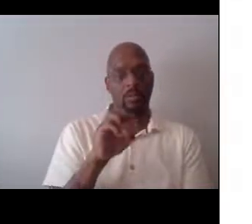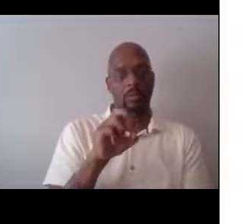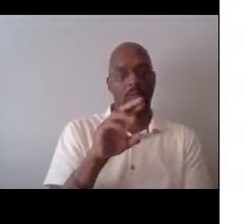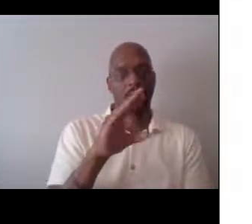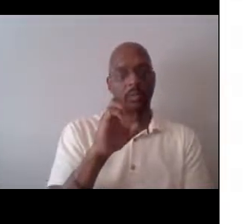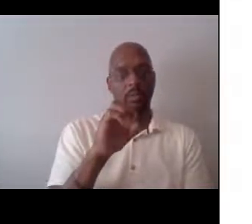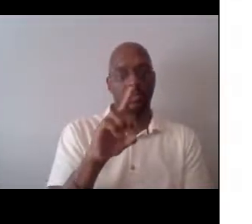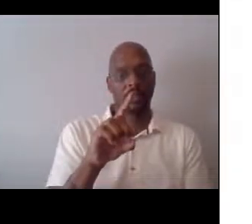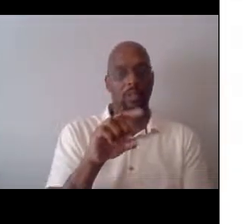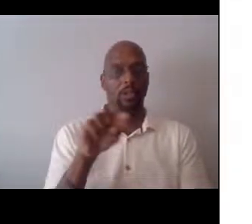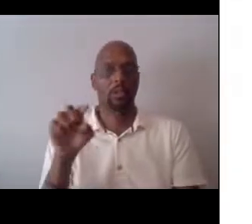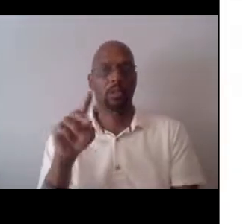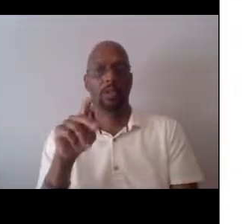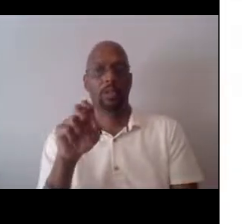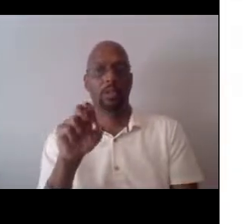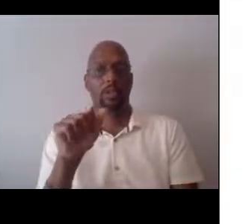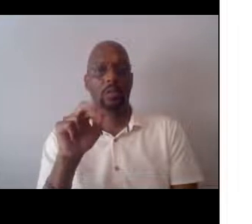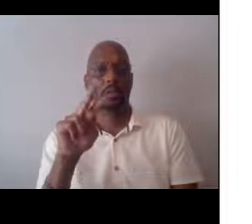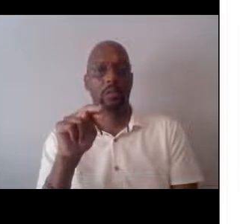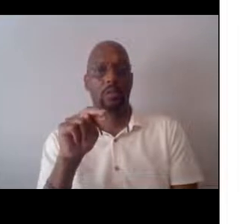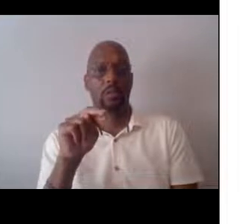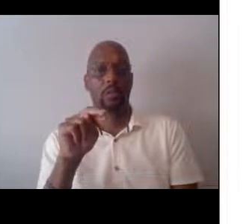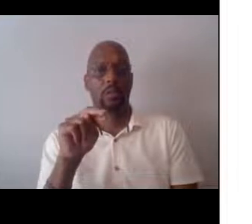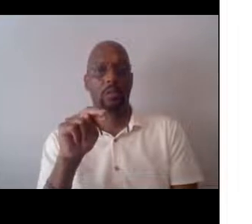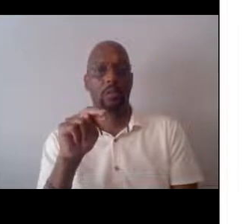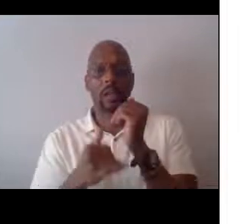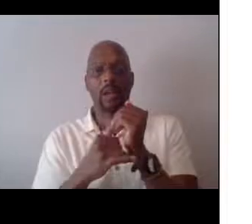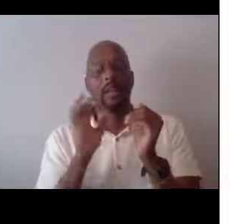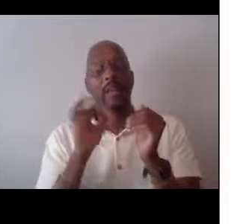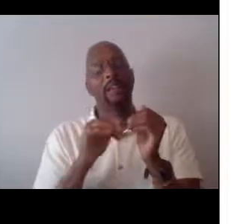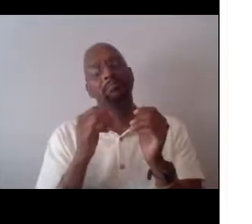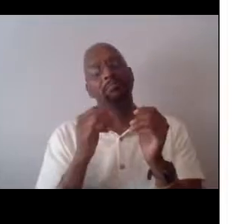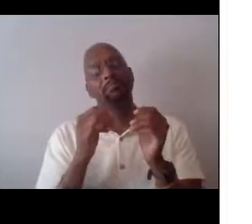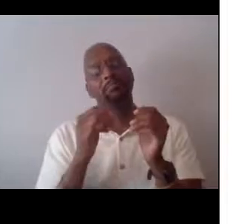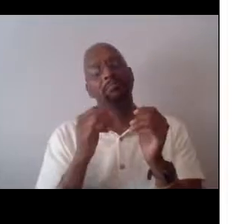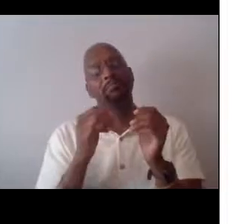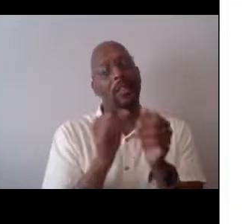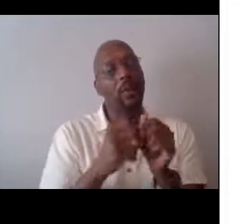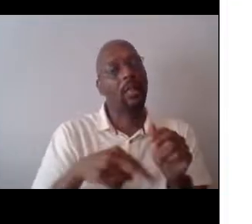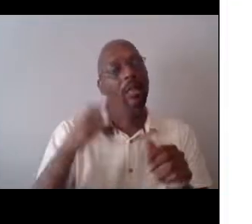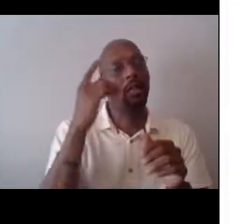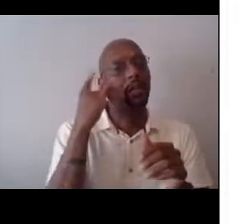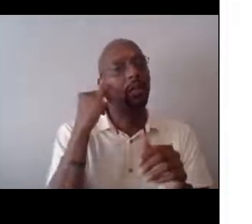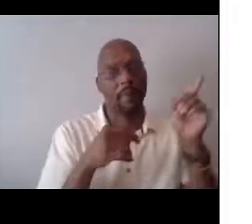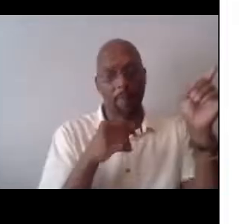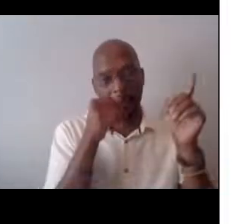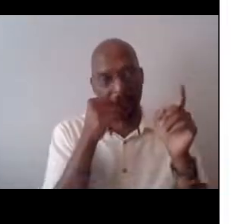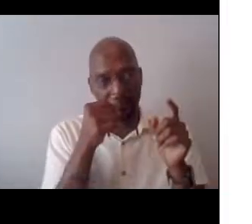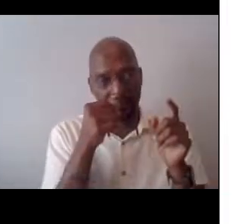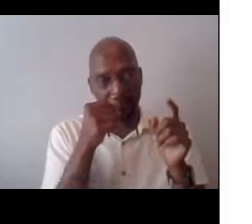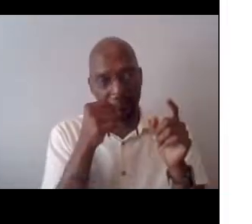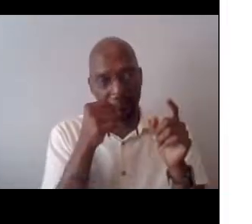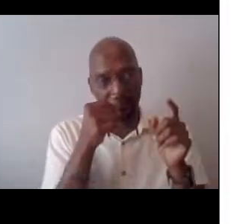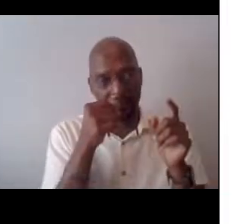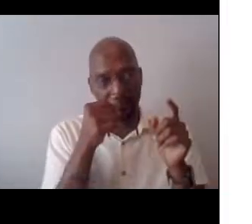add that it's in the first chart, it's broken down. I tried to show through color coding,